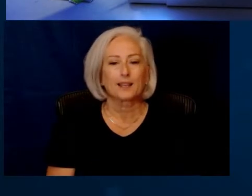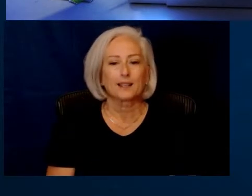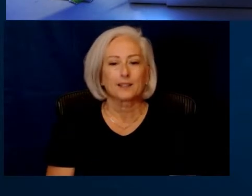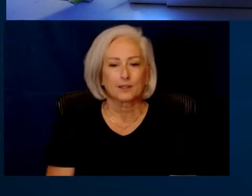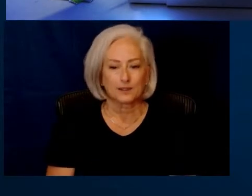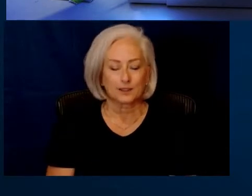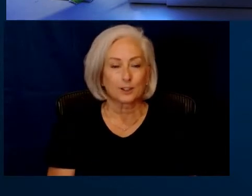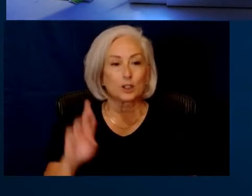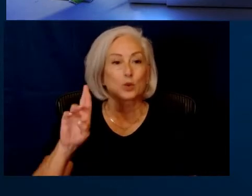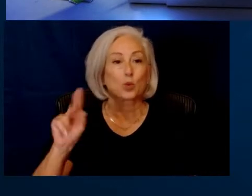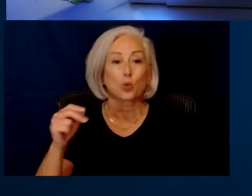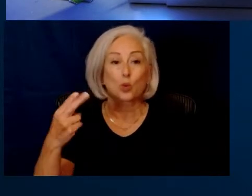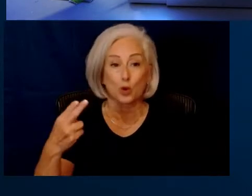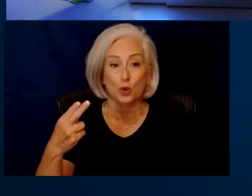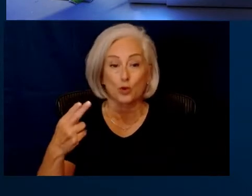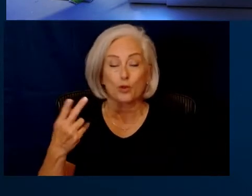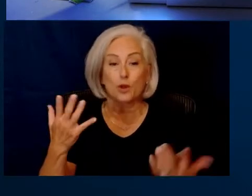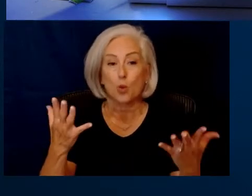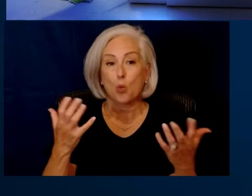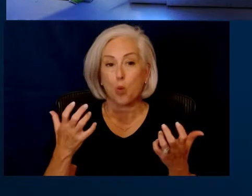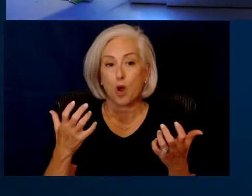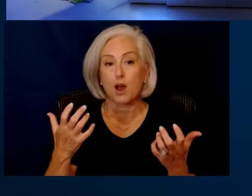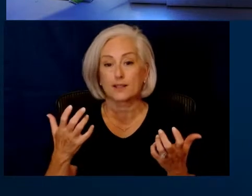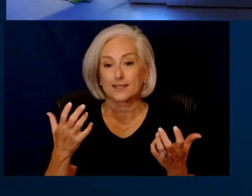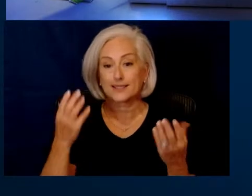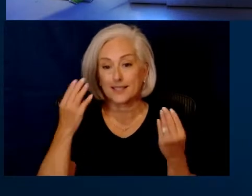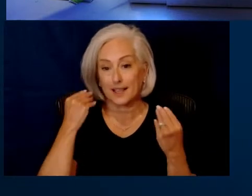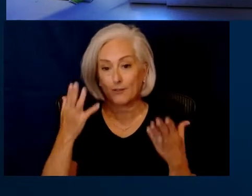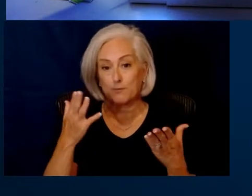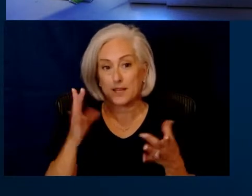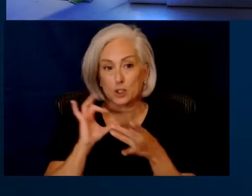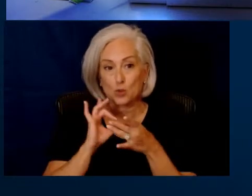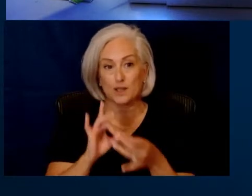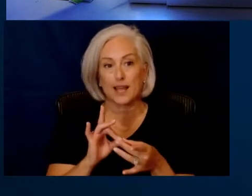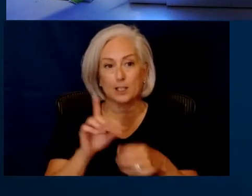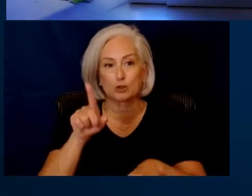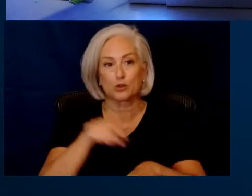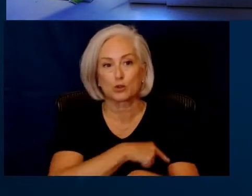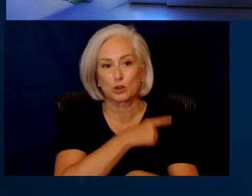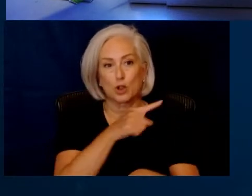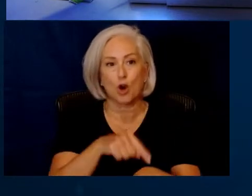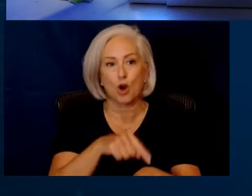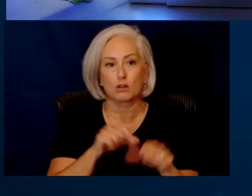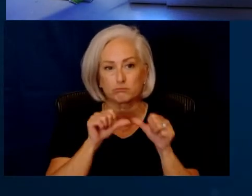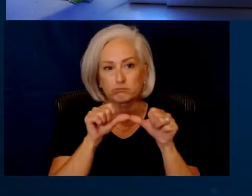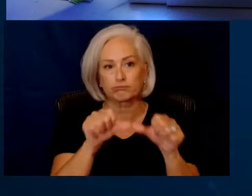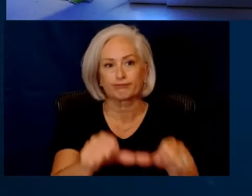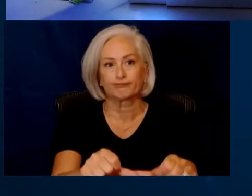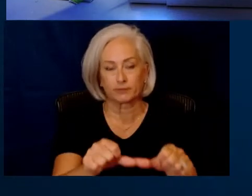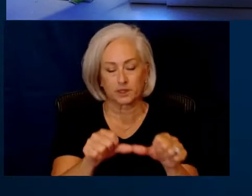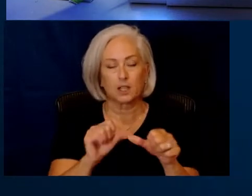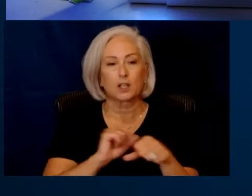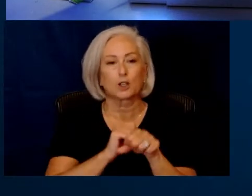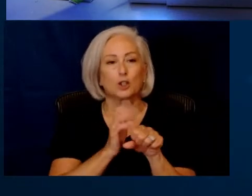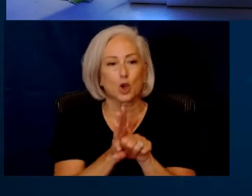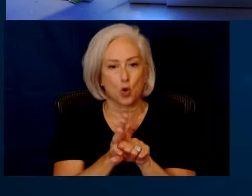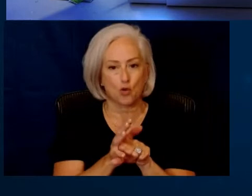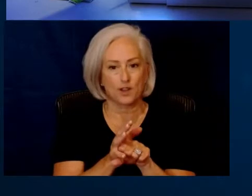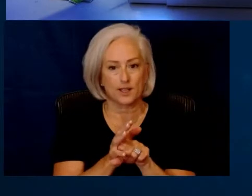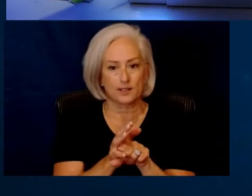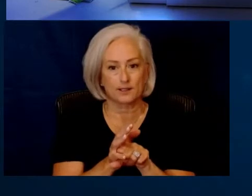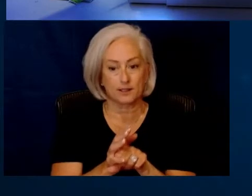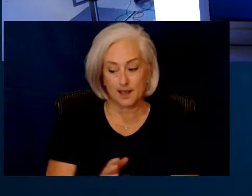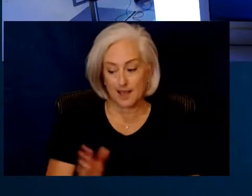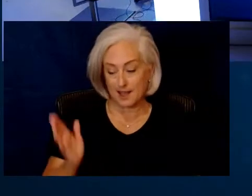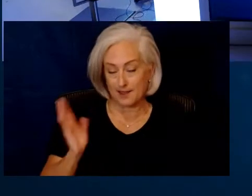Ruth would like an update on the long haul COVID topic. And specifically, she wants to know how some of our previous guests are doing. I